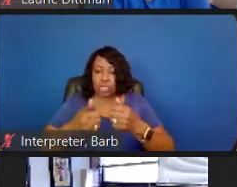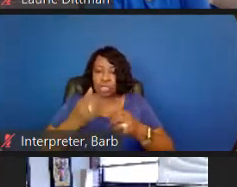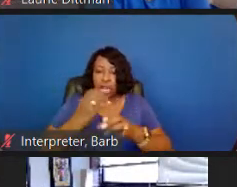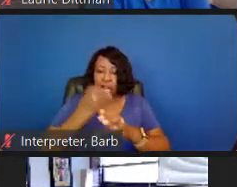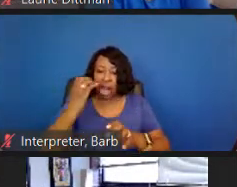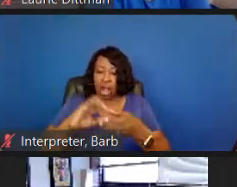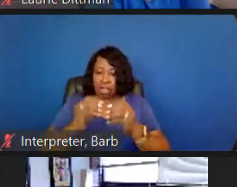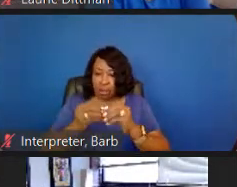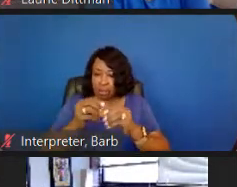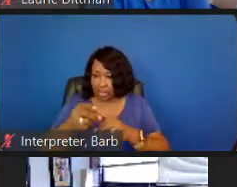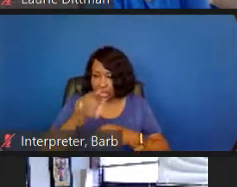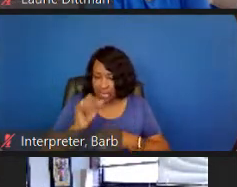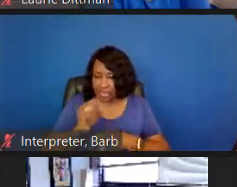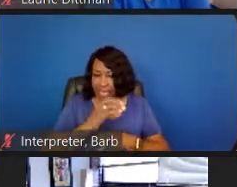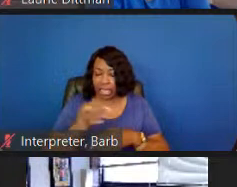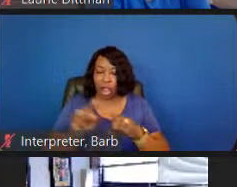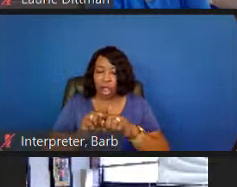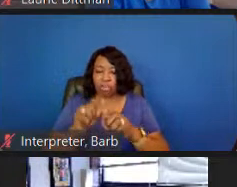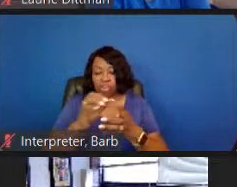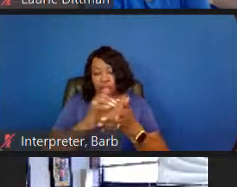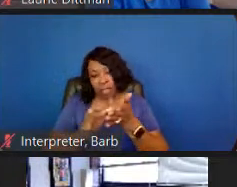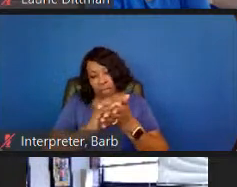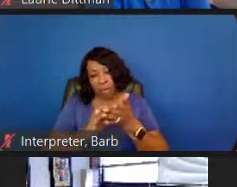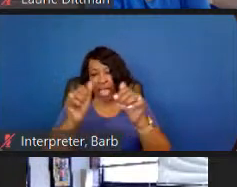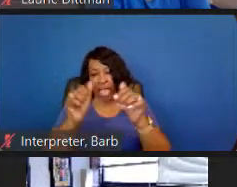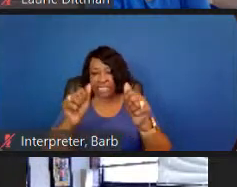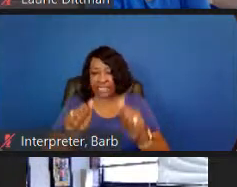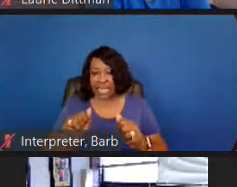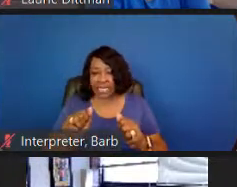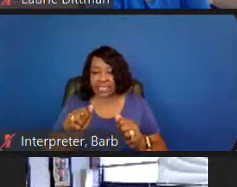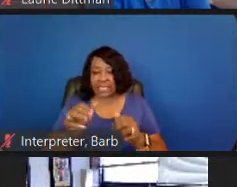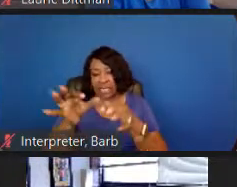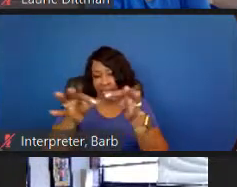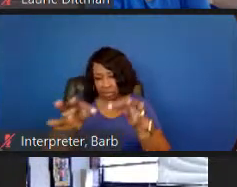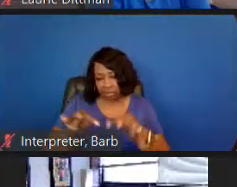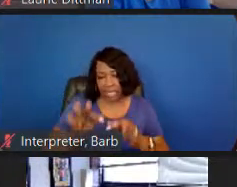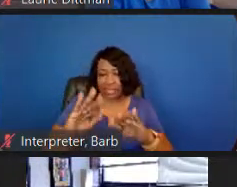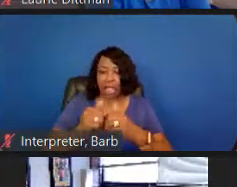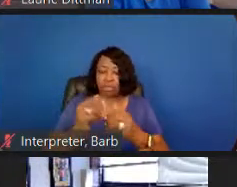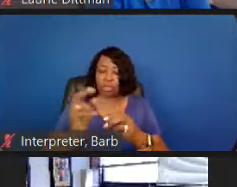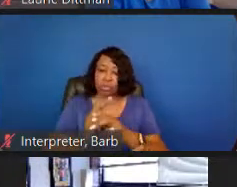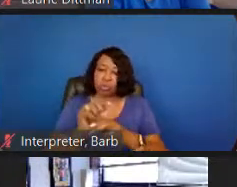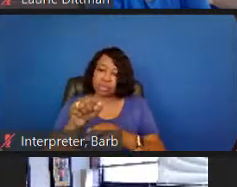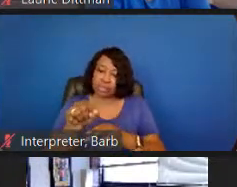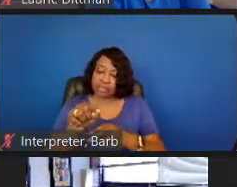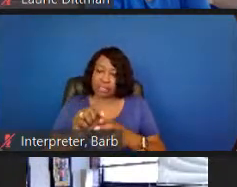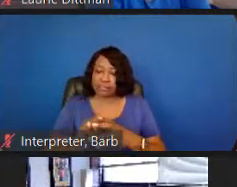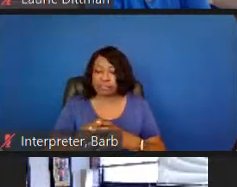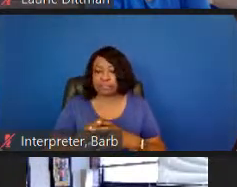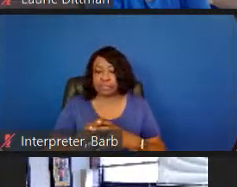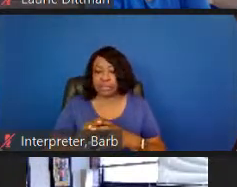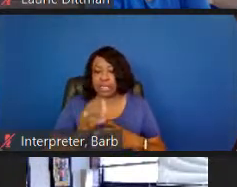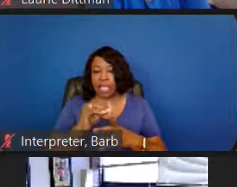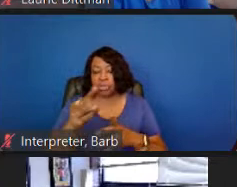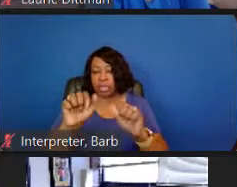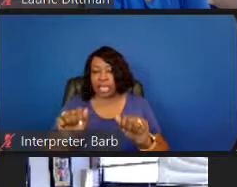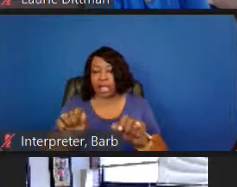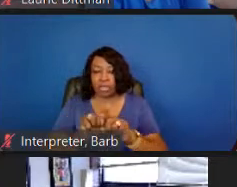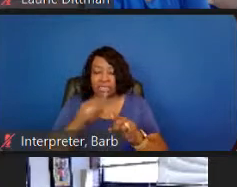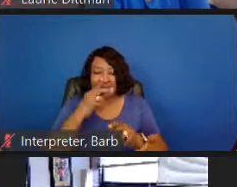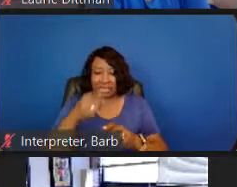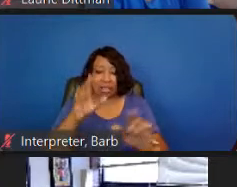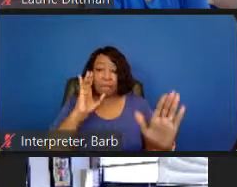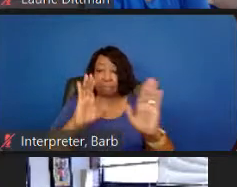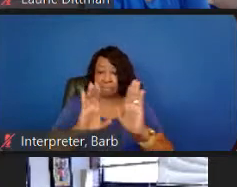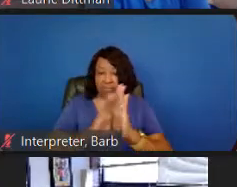the braille signage that tells you instructions on how to use the intercom. And you could also see in this photo